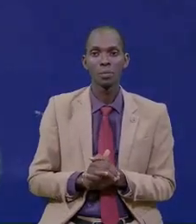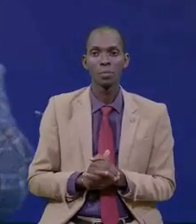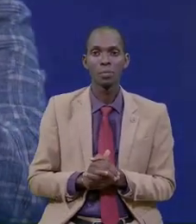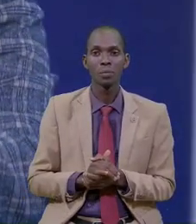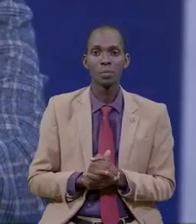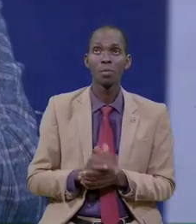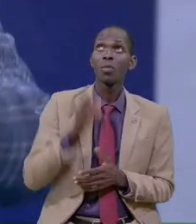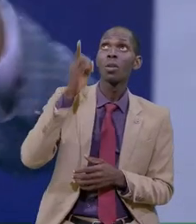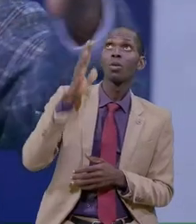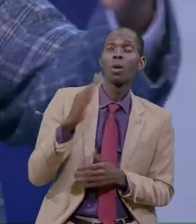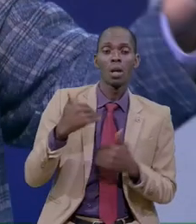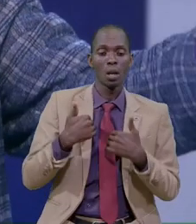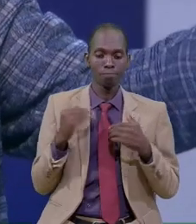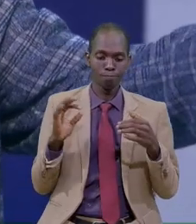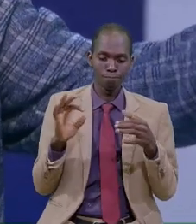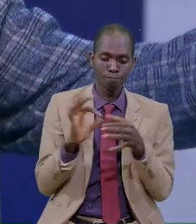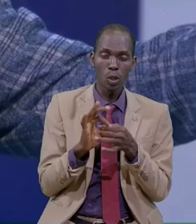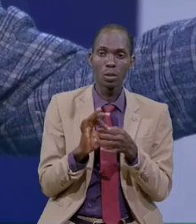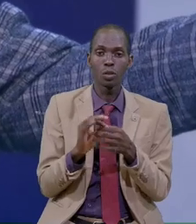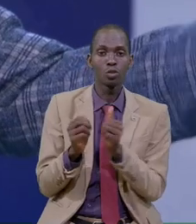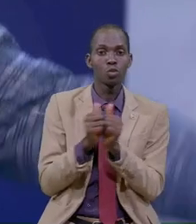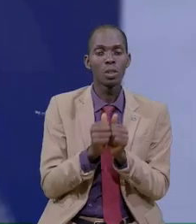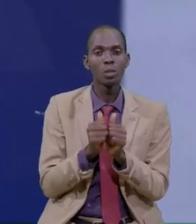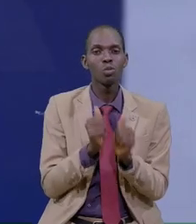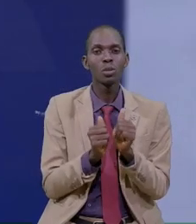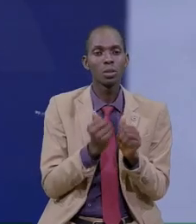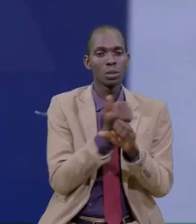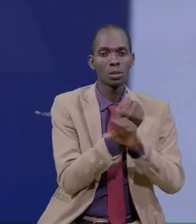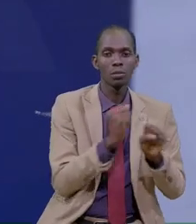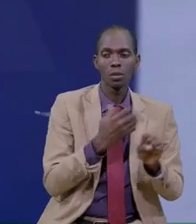God has joined together salvation and healing.